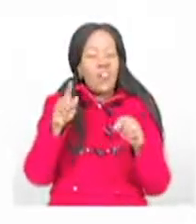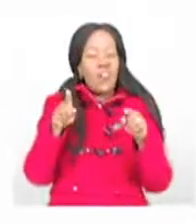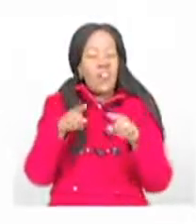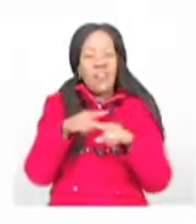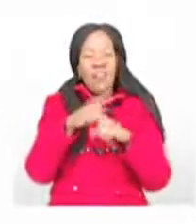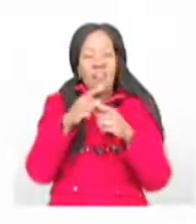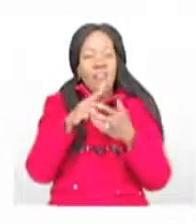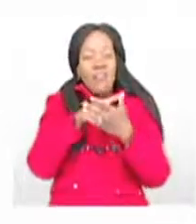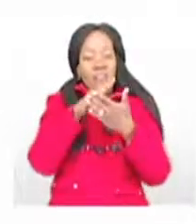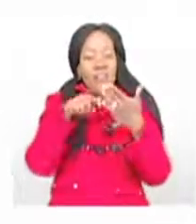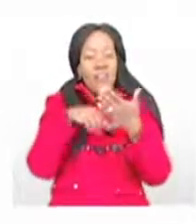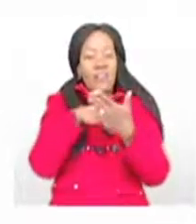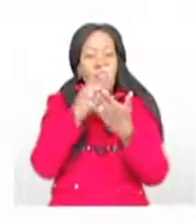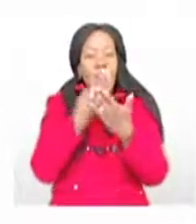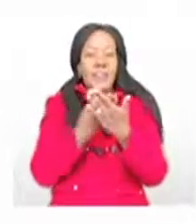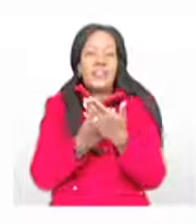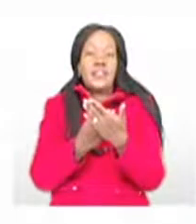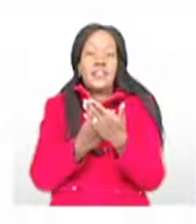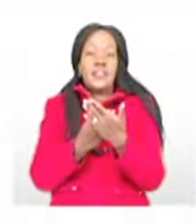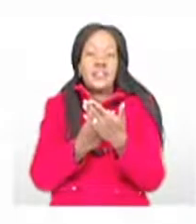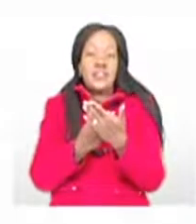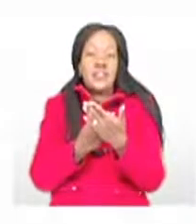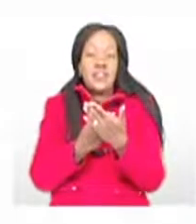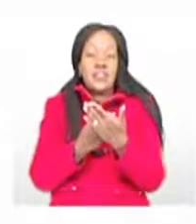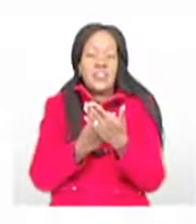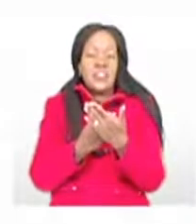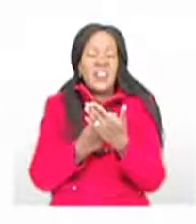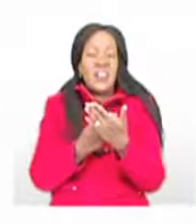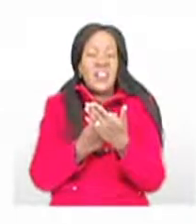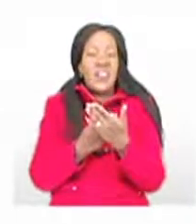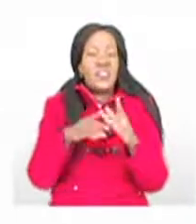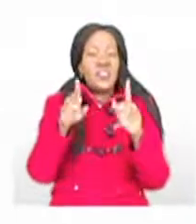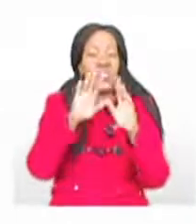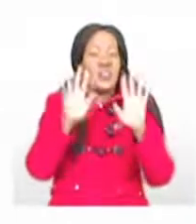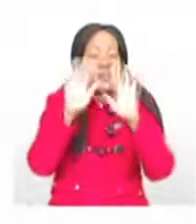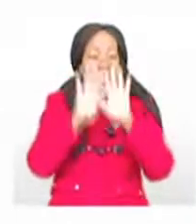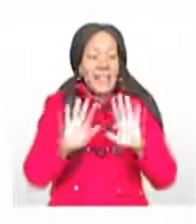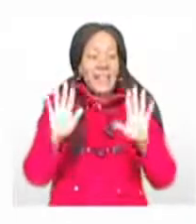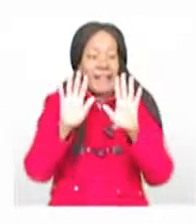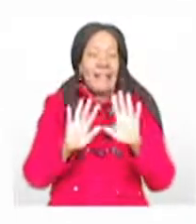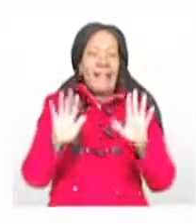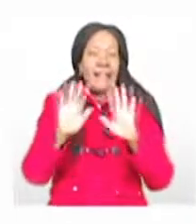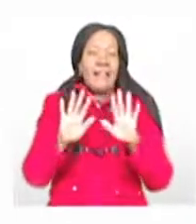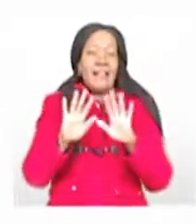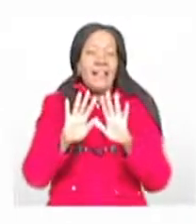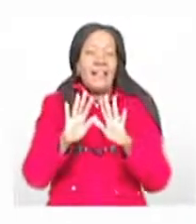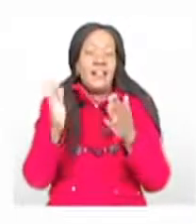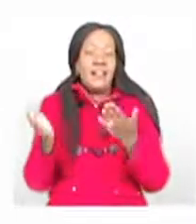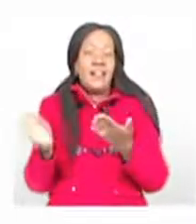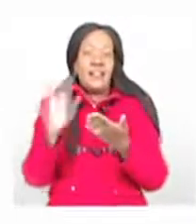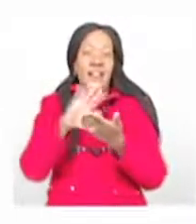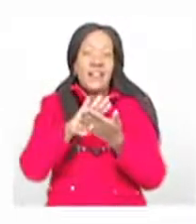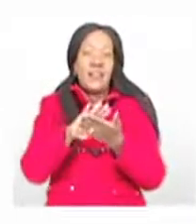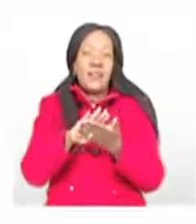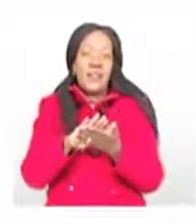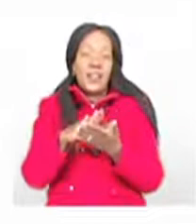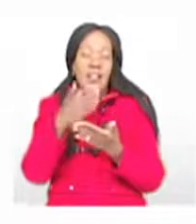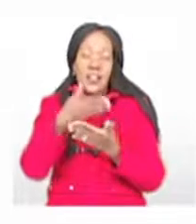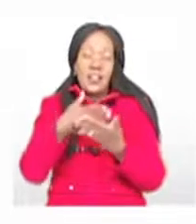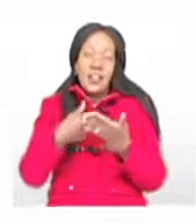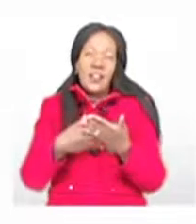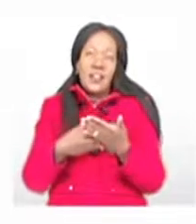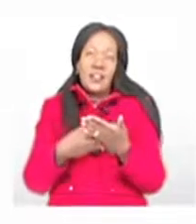pictures on this page must be colored in. Now let's turn over to the next